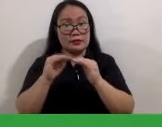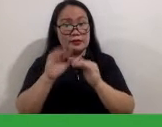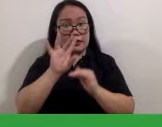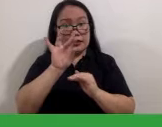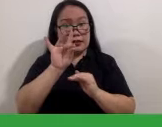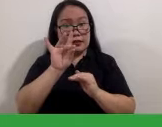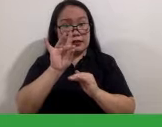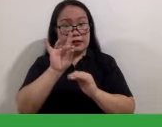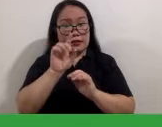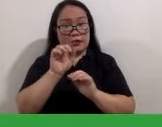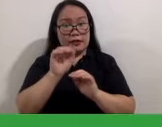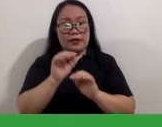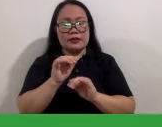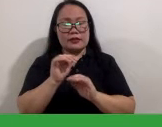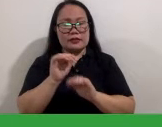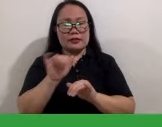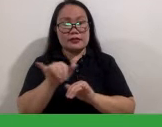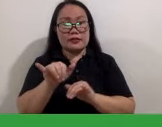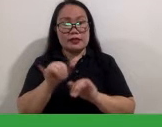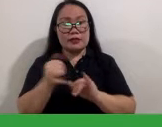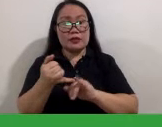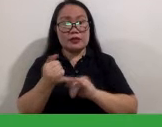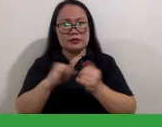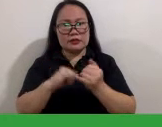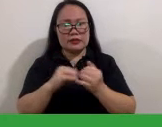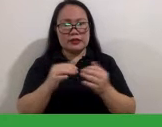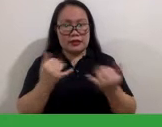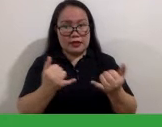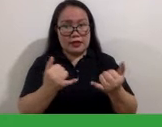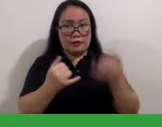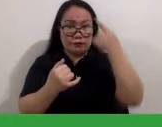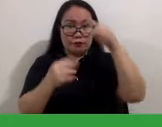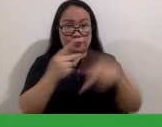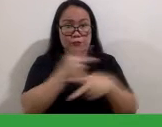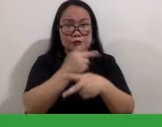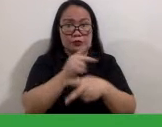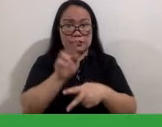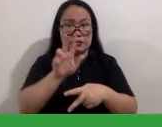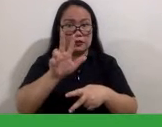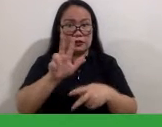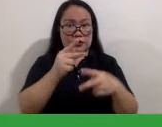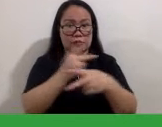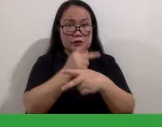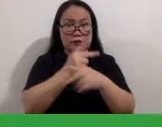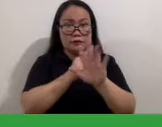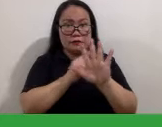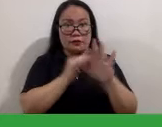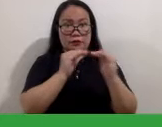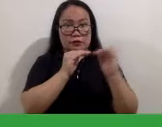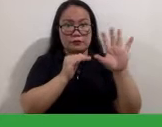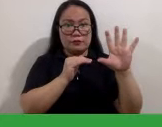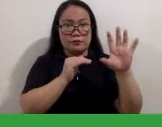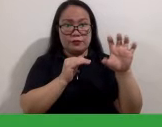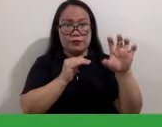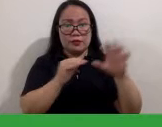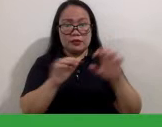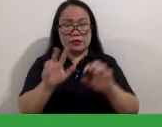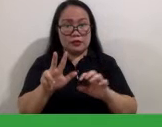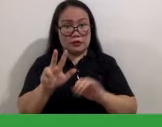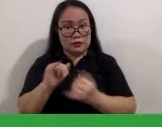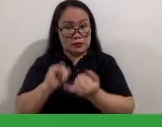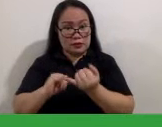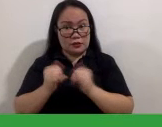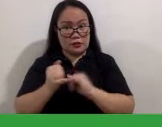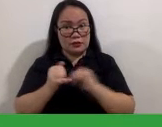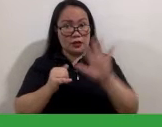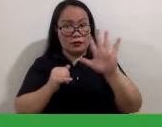also an integer. Now, for multiplication, 3 times 5 is equal to 15, 3 is an integer, 5